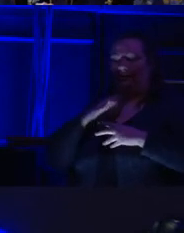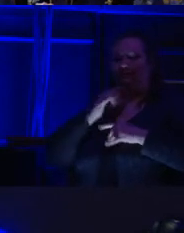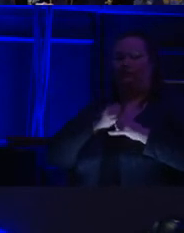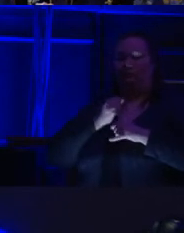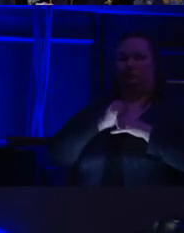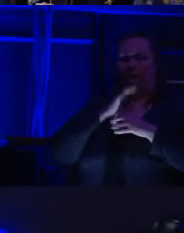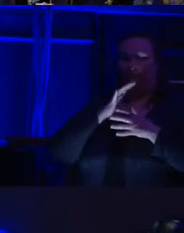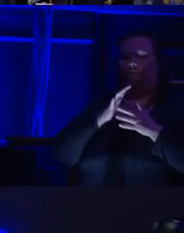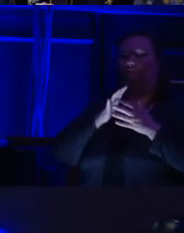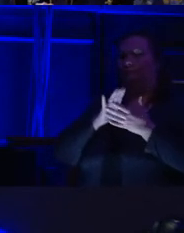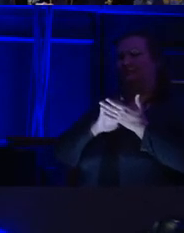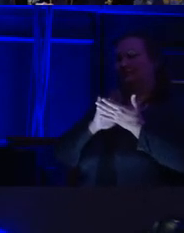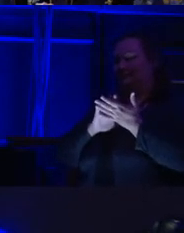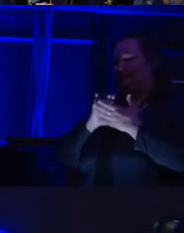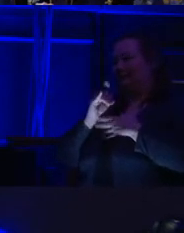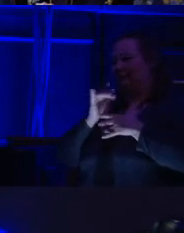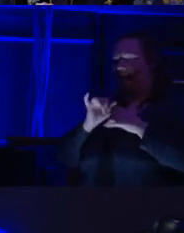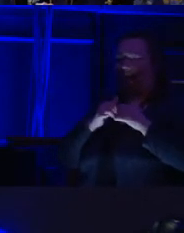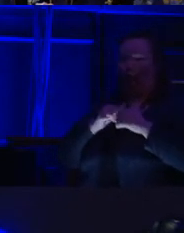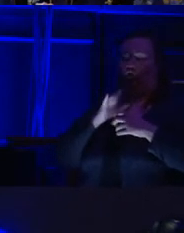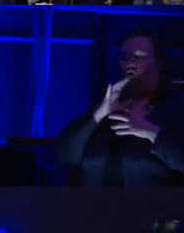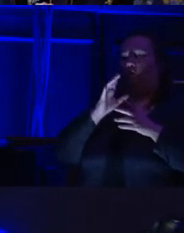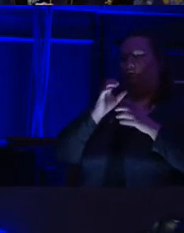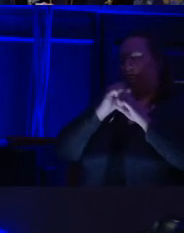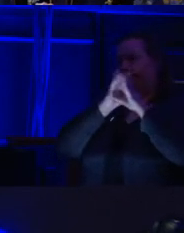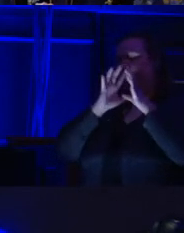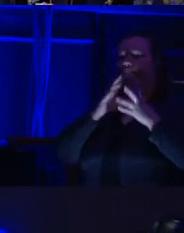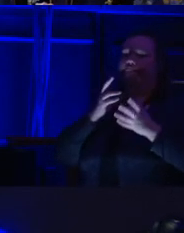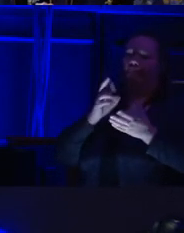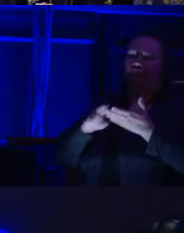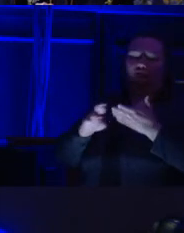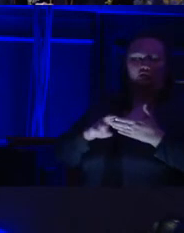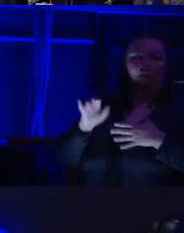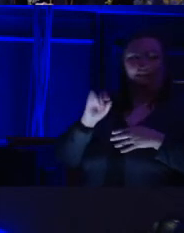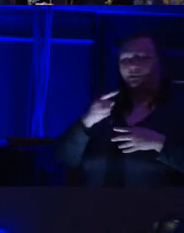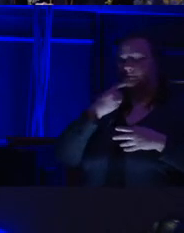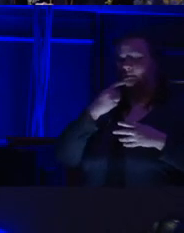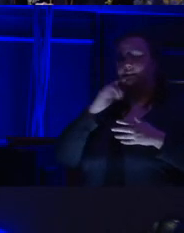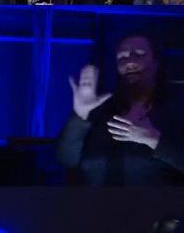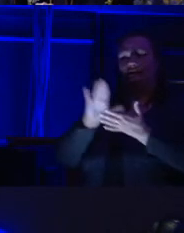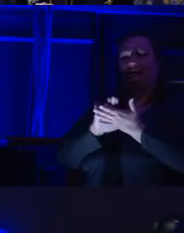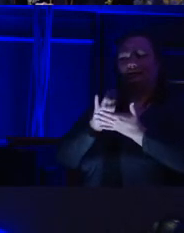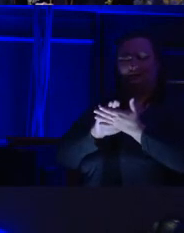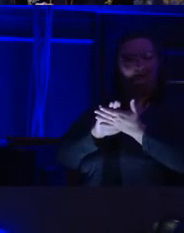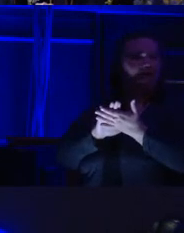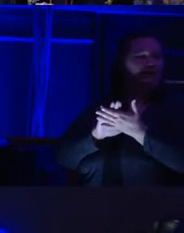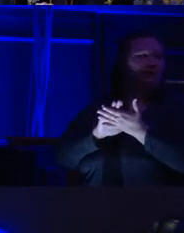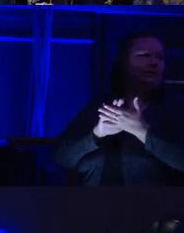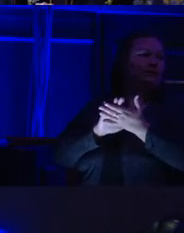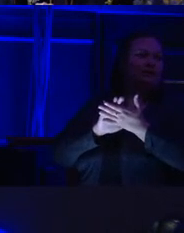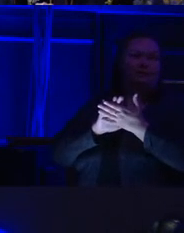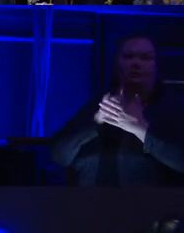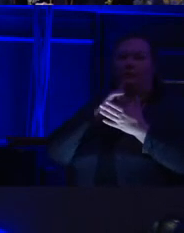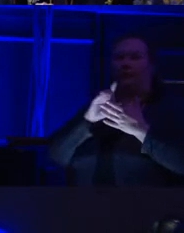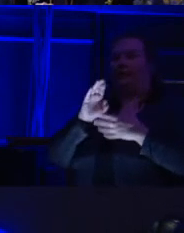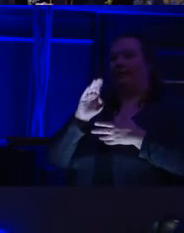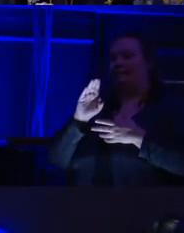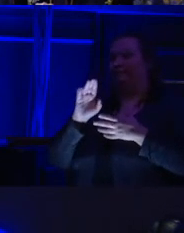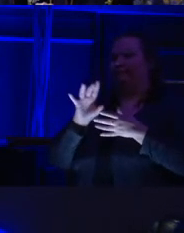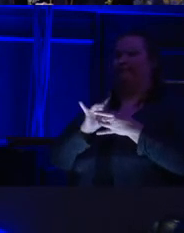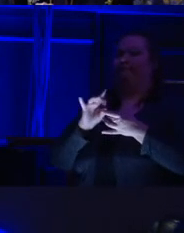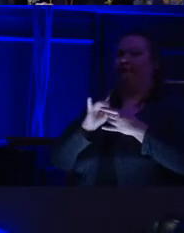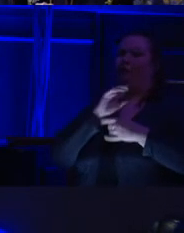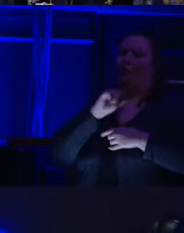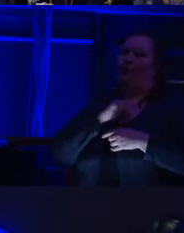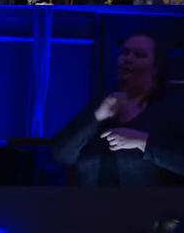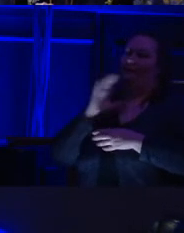of immunology and vision research. It can be said that his academic expertise is a metaphor for the qualities he